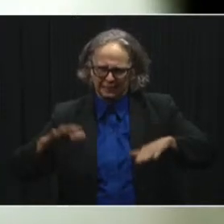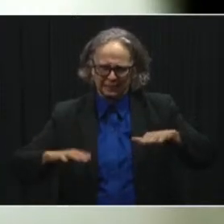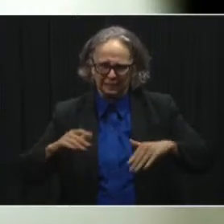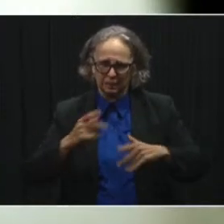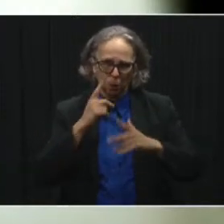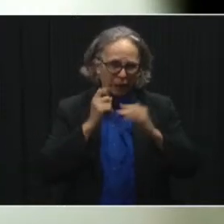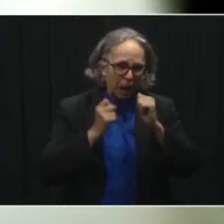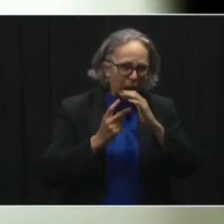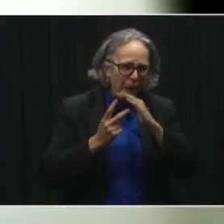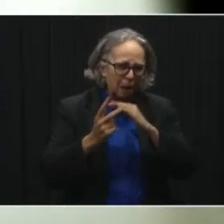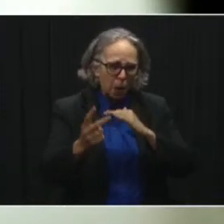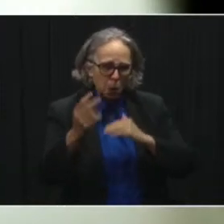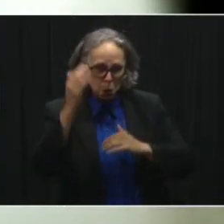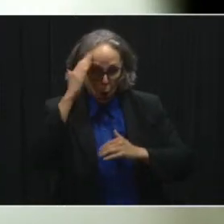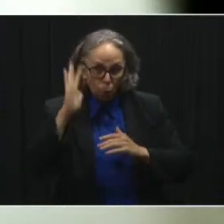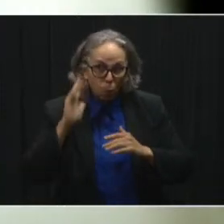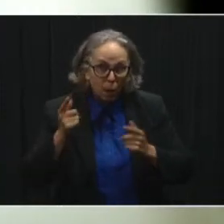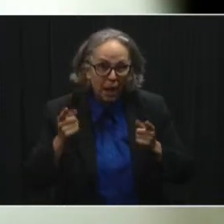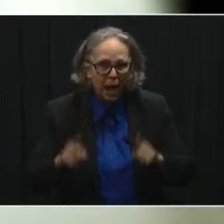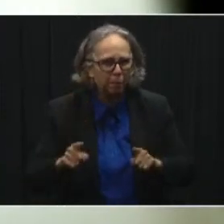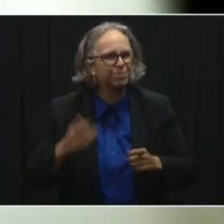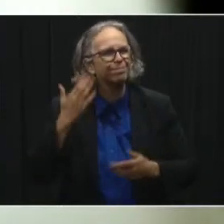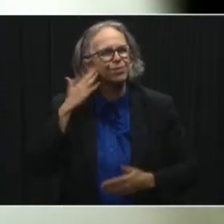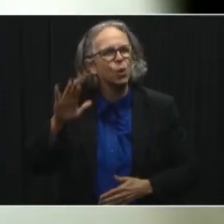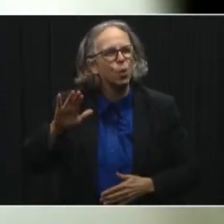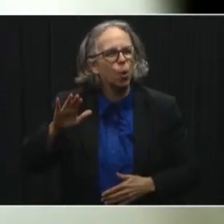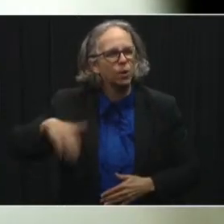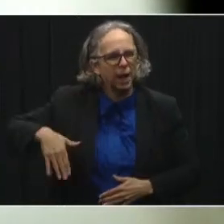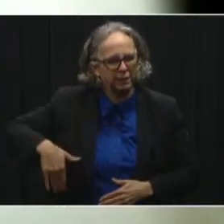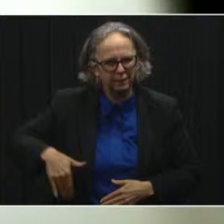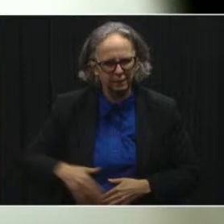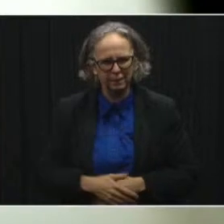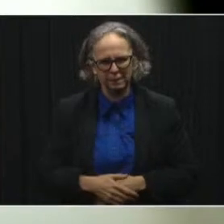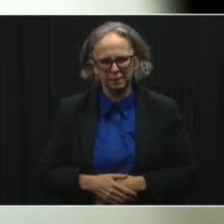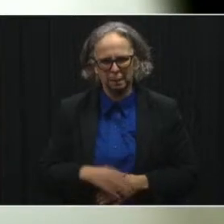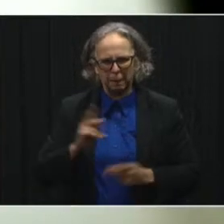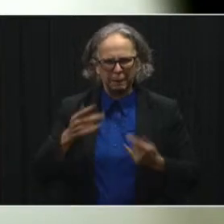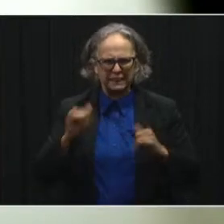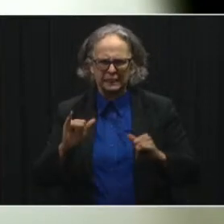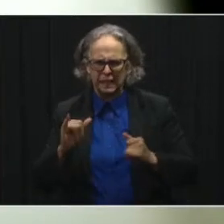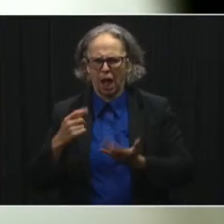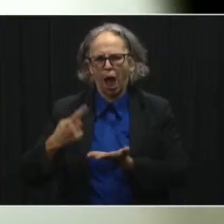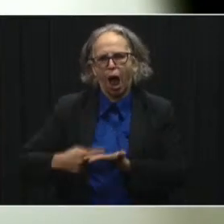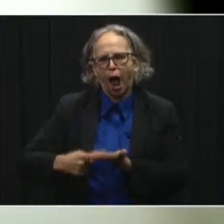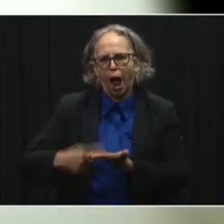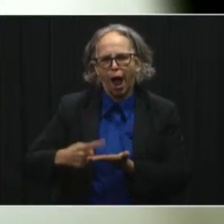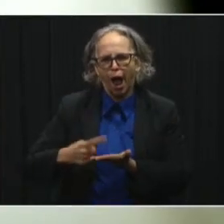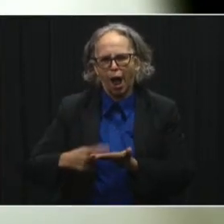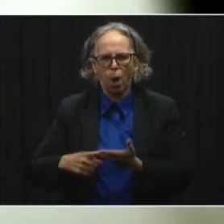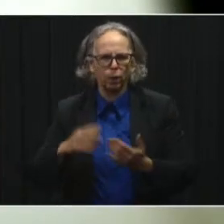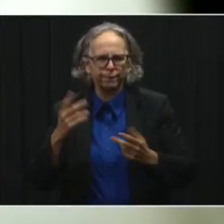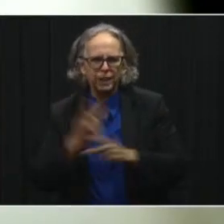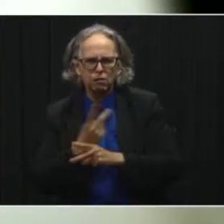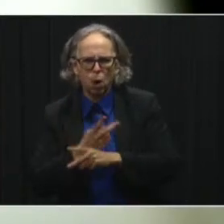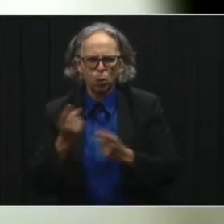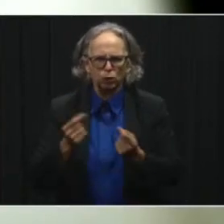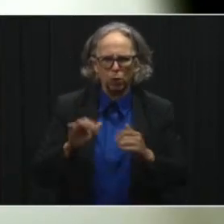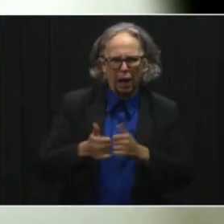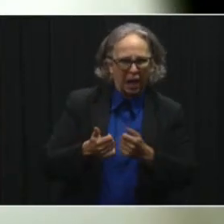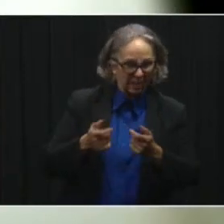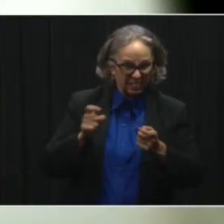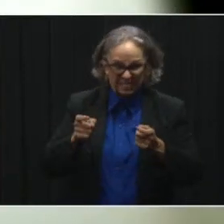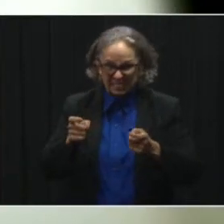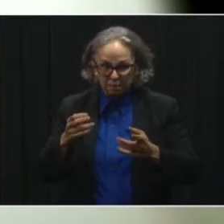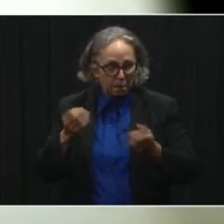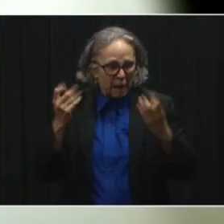this point, and I think people are continuing to talk about how to deal with that in the event that it does